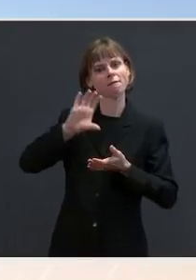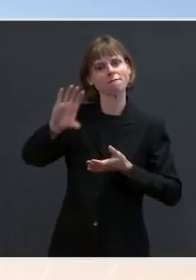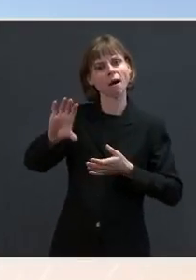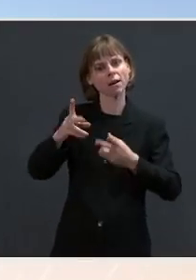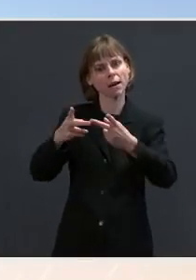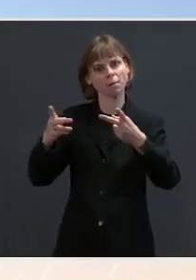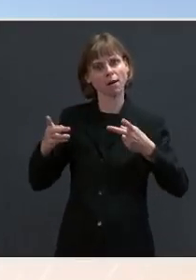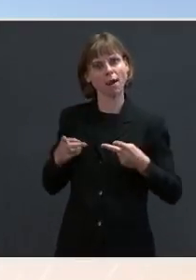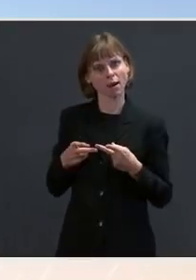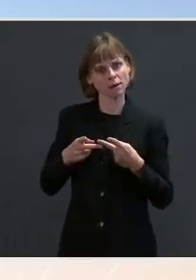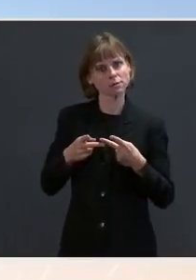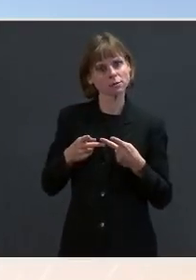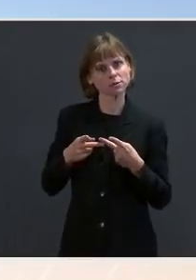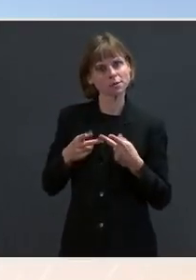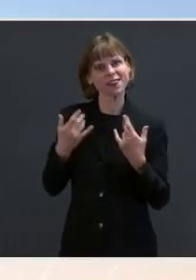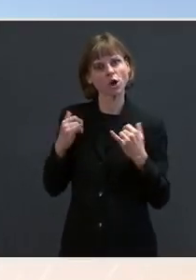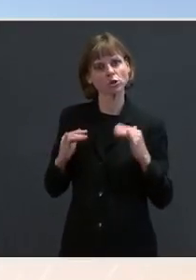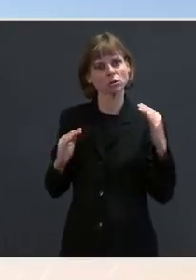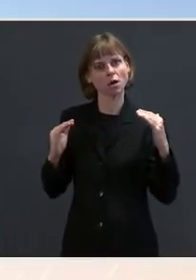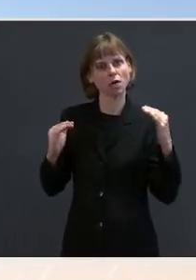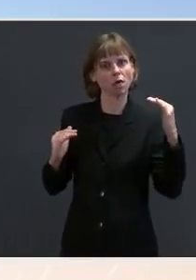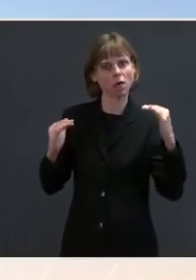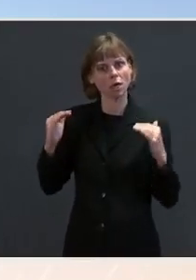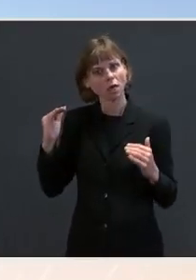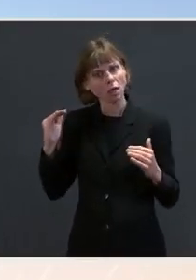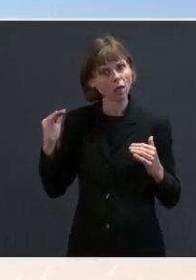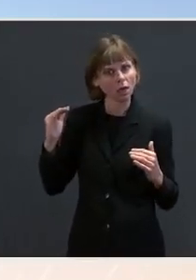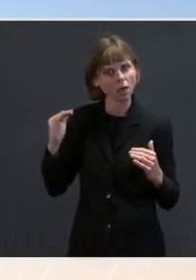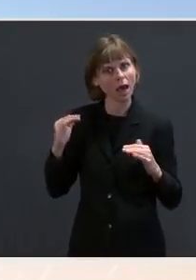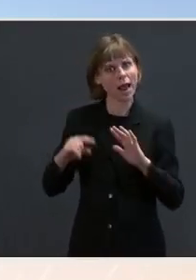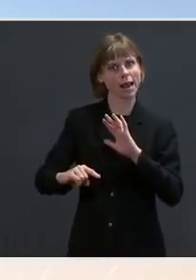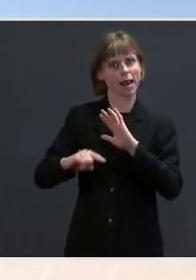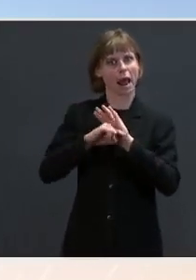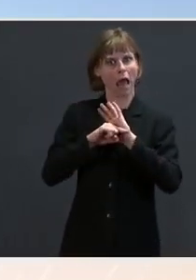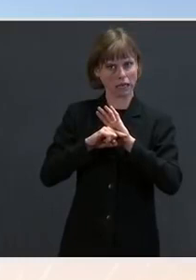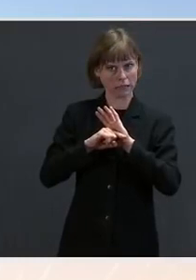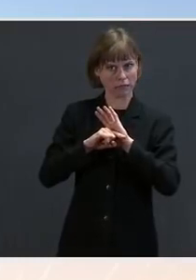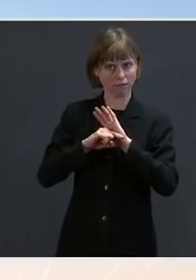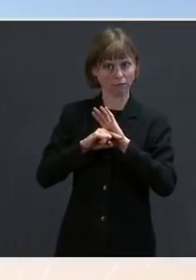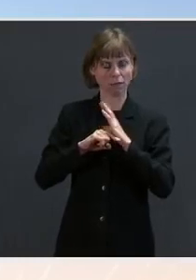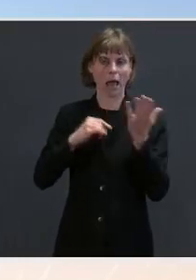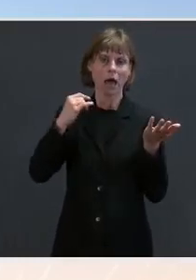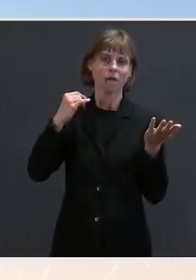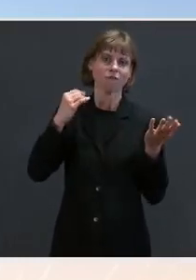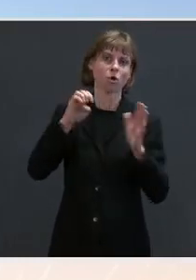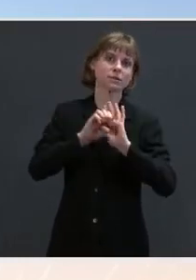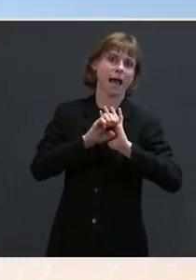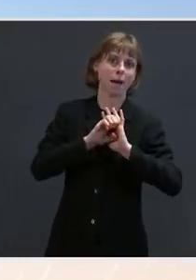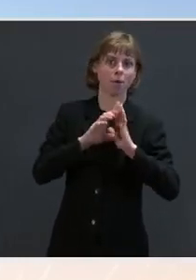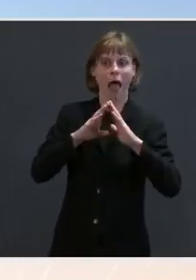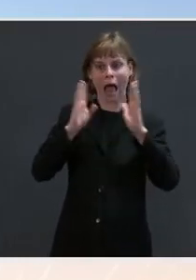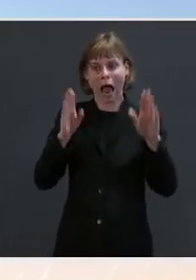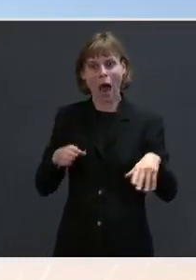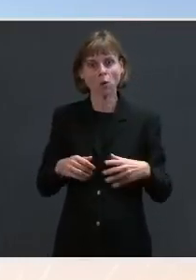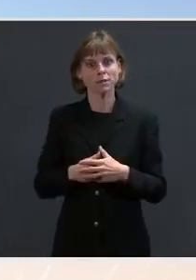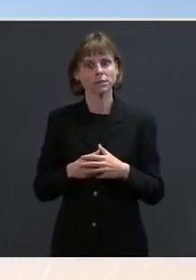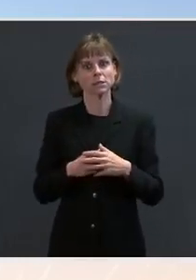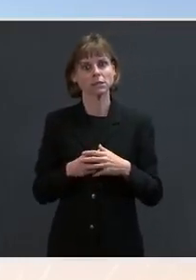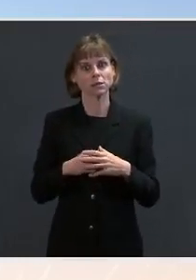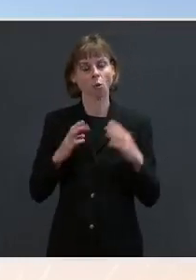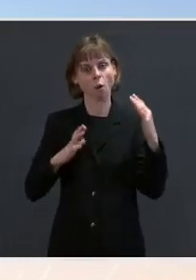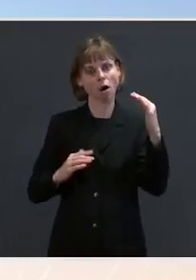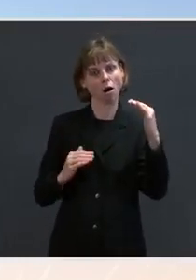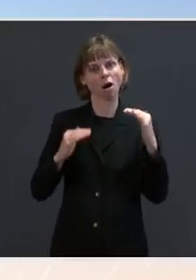still disproportionately negative for the black community, like housing, closing the wealth gap through